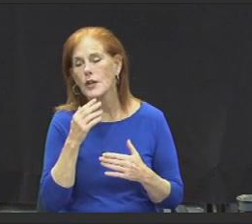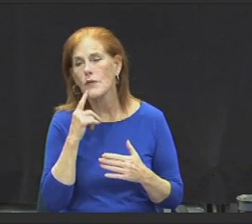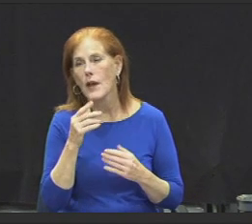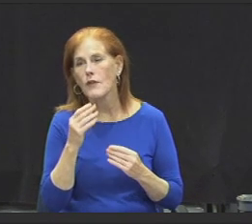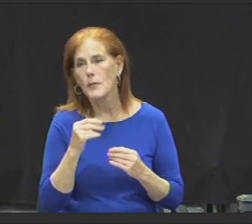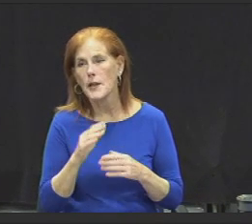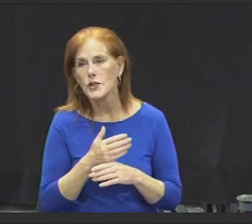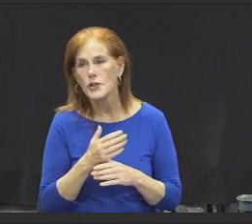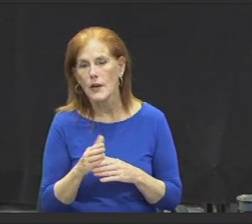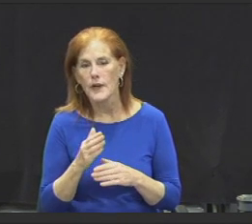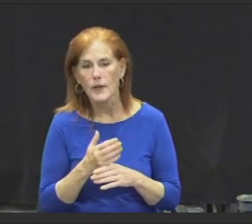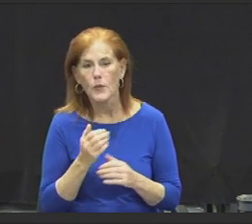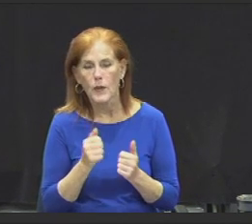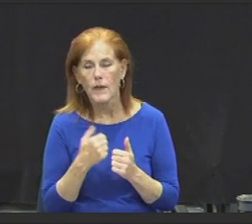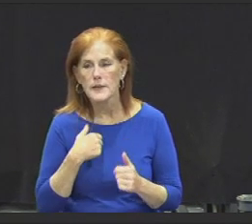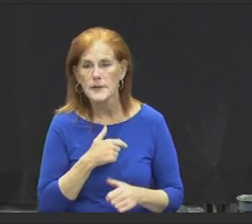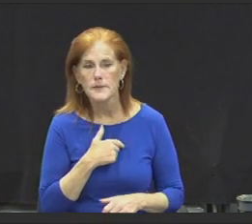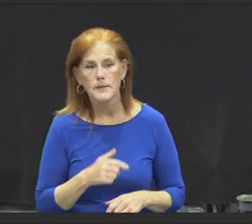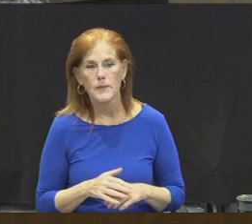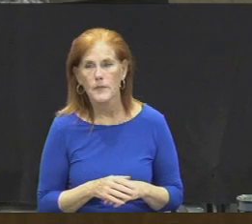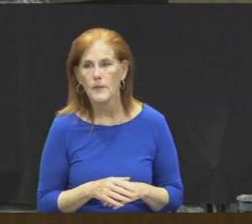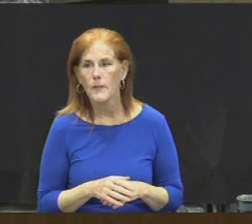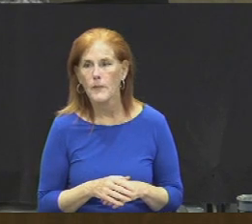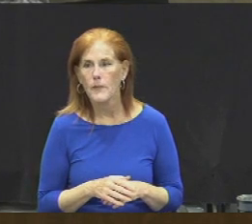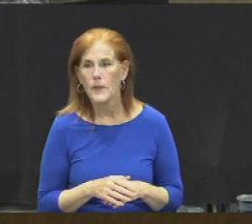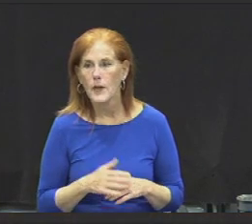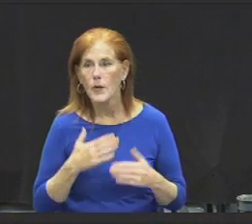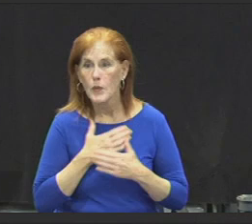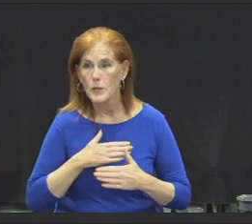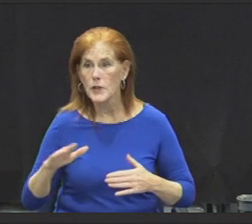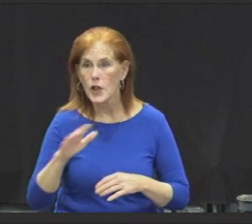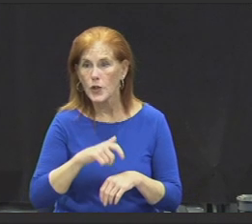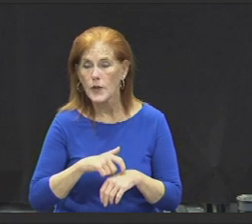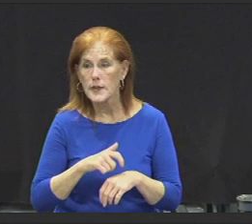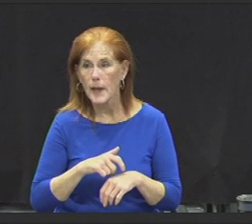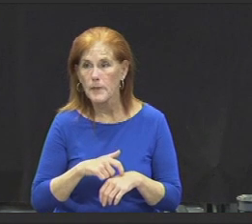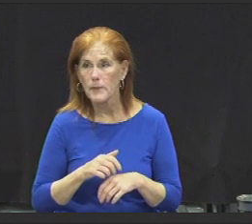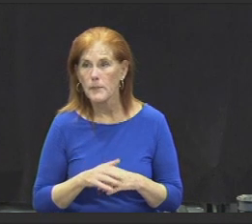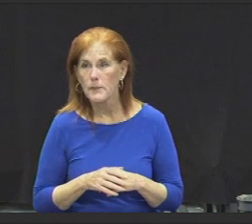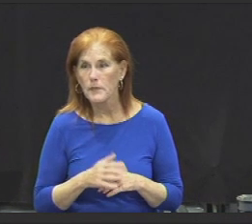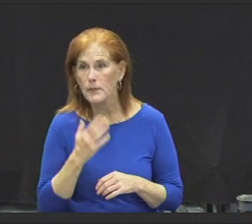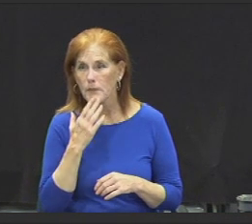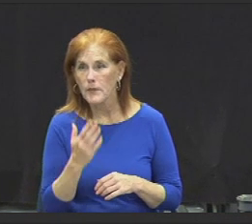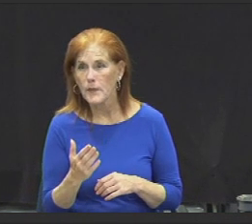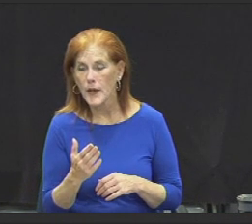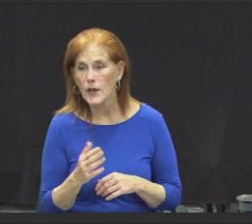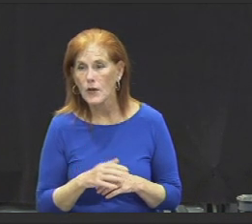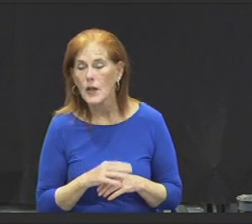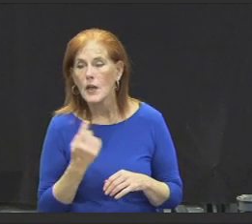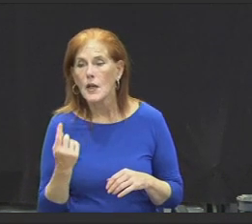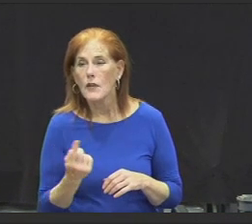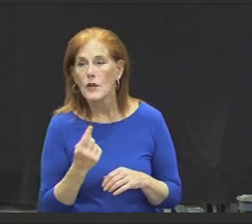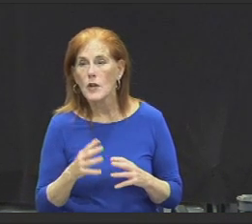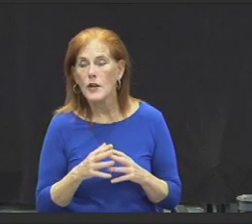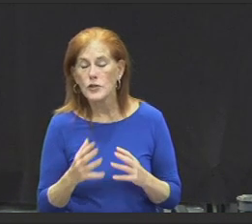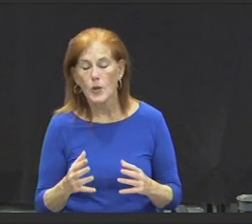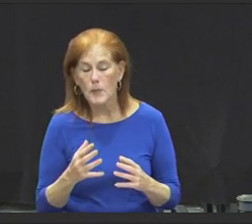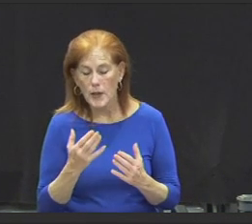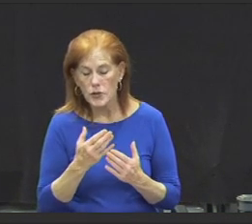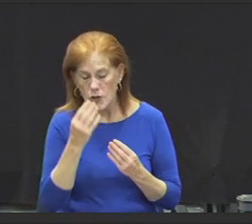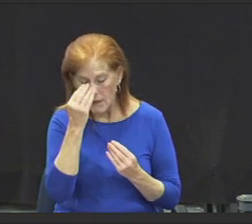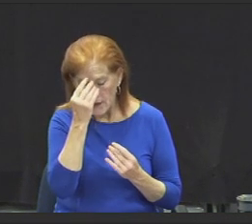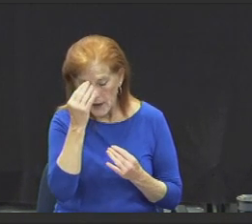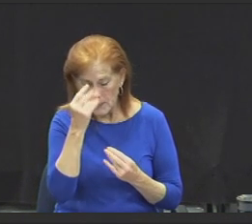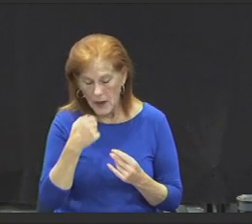into sharing this information with us. Absolutely, we appreciate your time. Thanks Yeah. for the Thank you invitation. so much. There's always so much to think about.